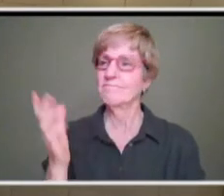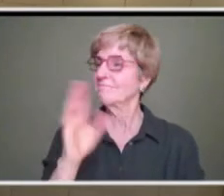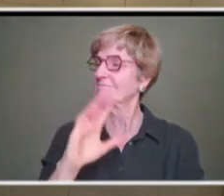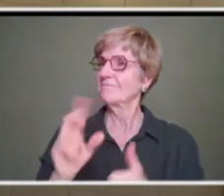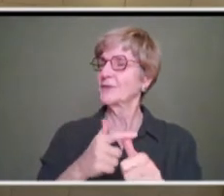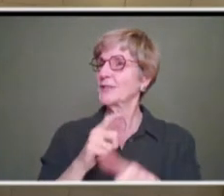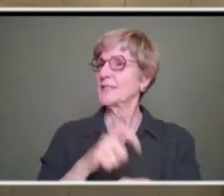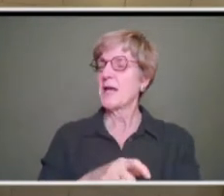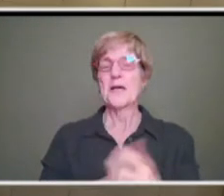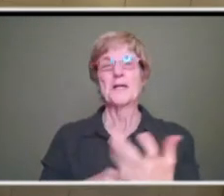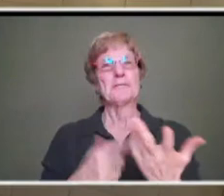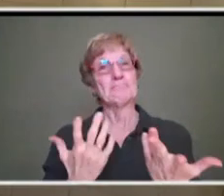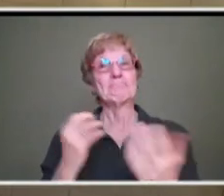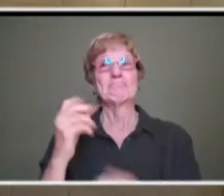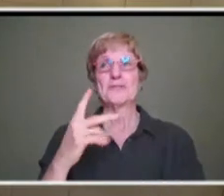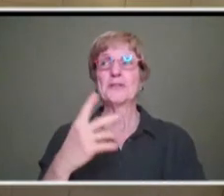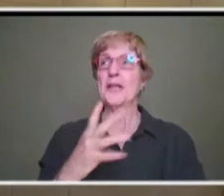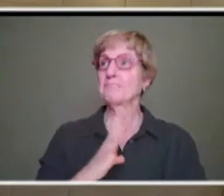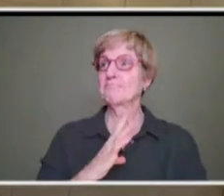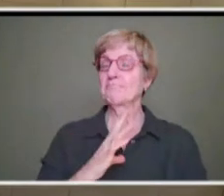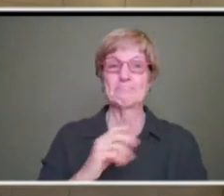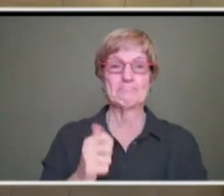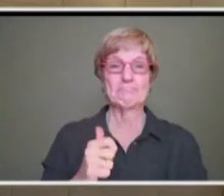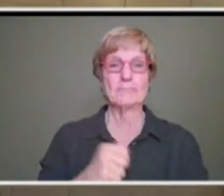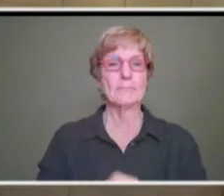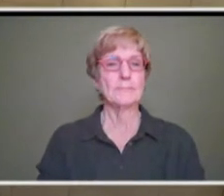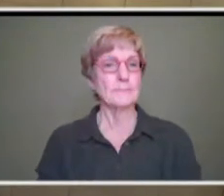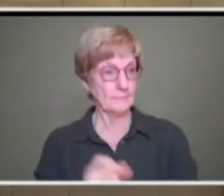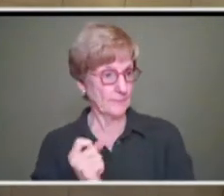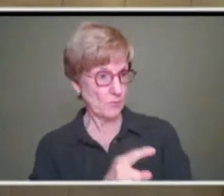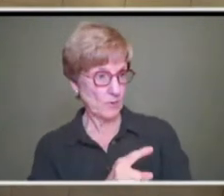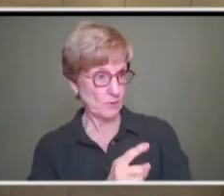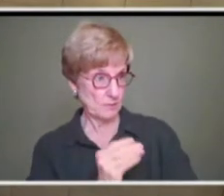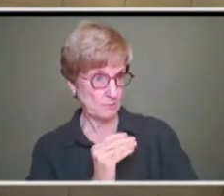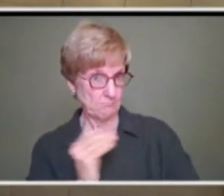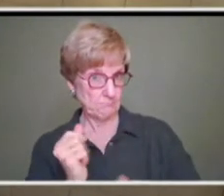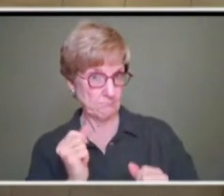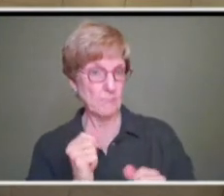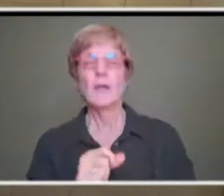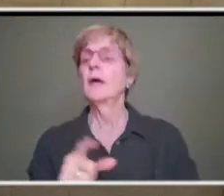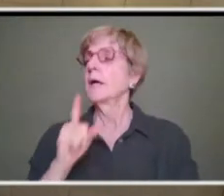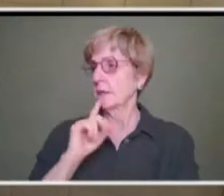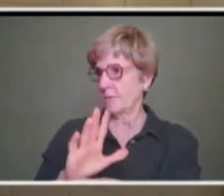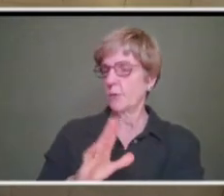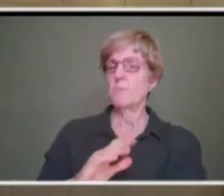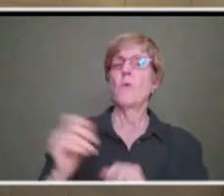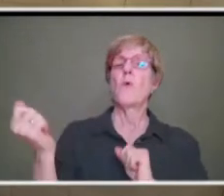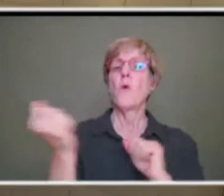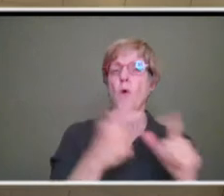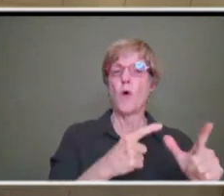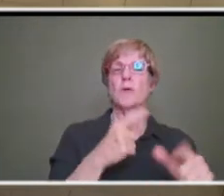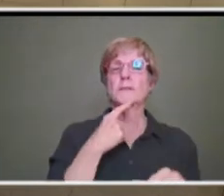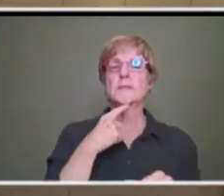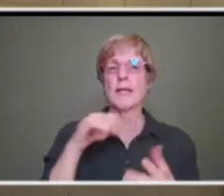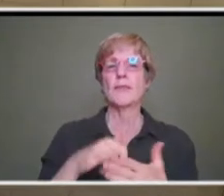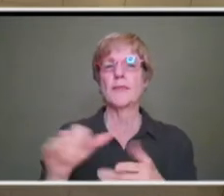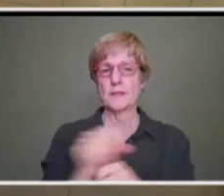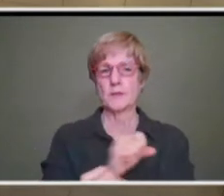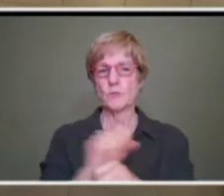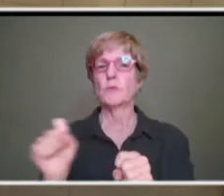so okay I'm good the question answered confirm he said everyone says this works for them